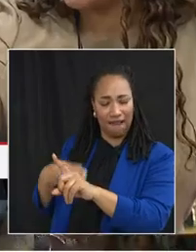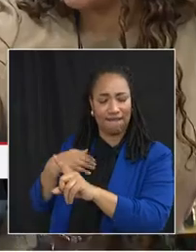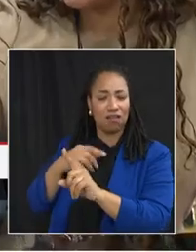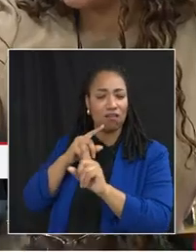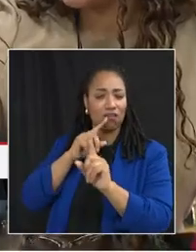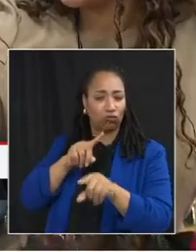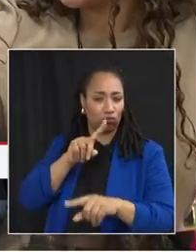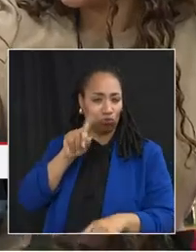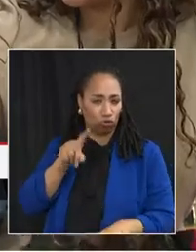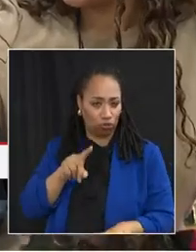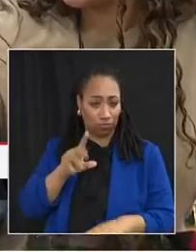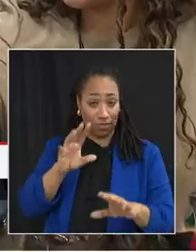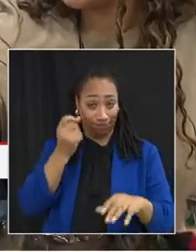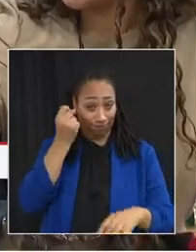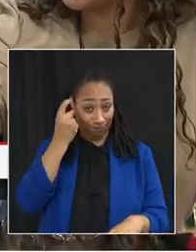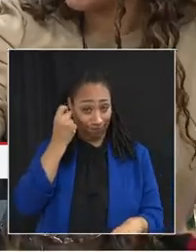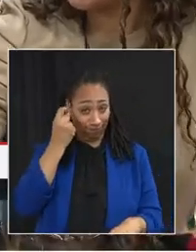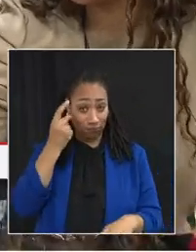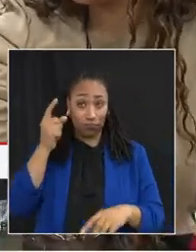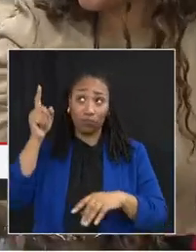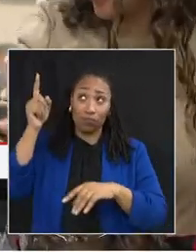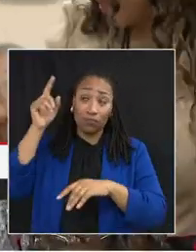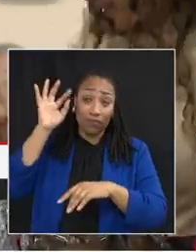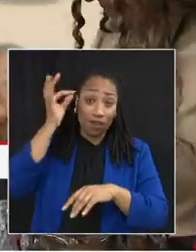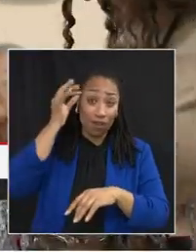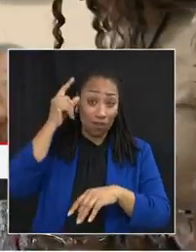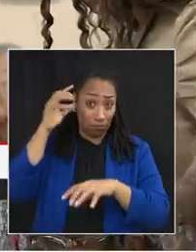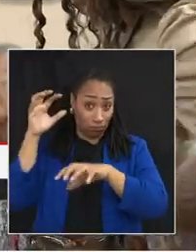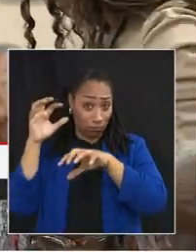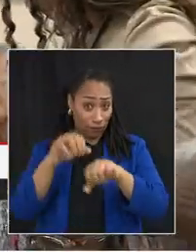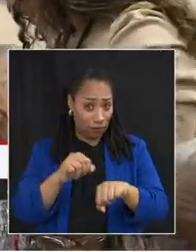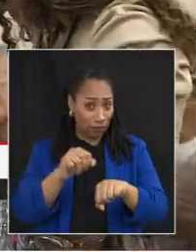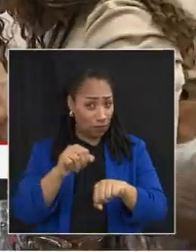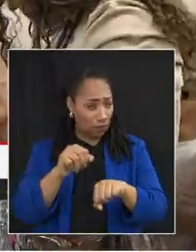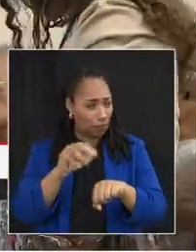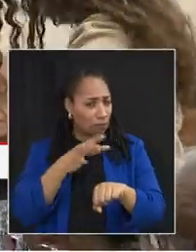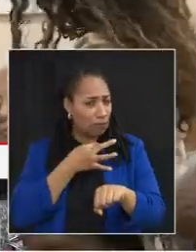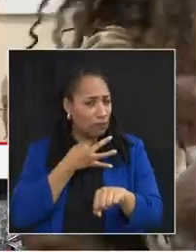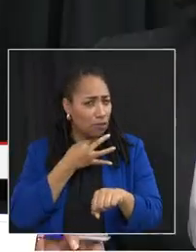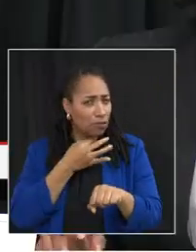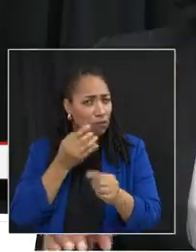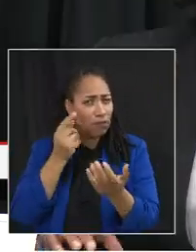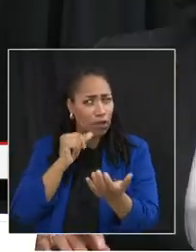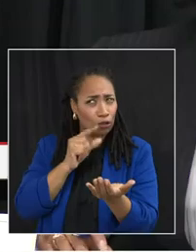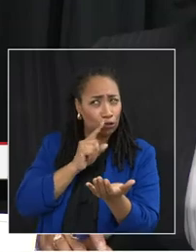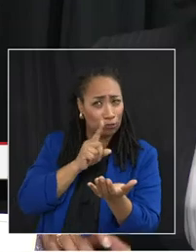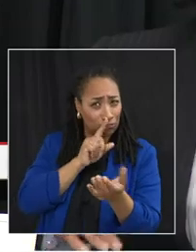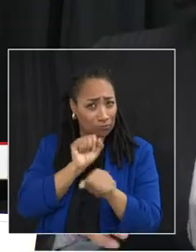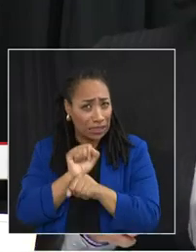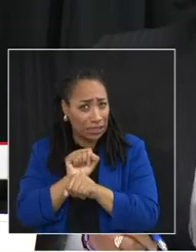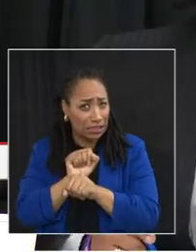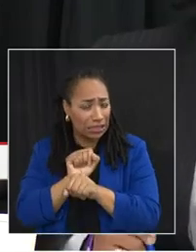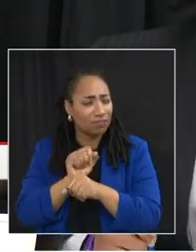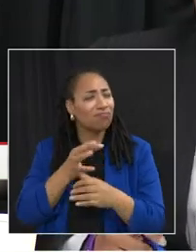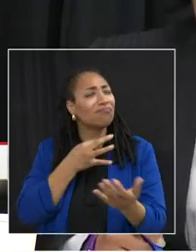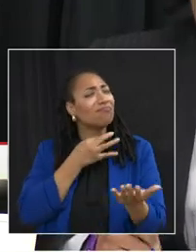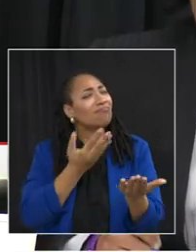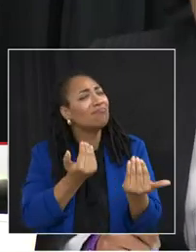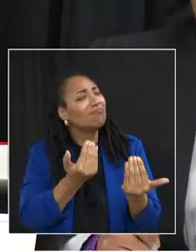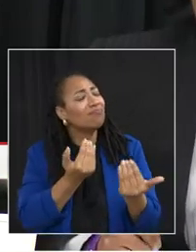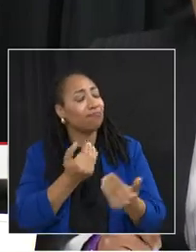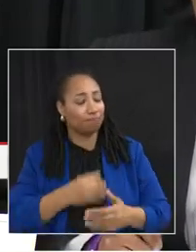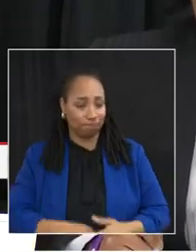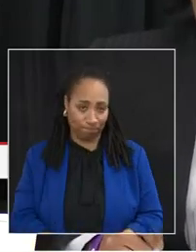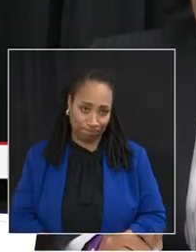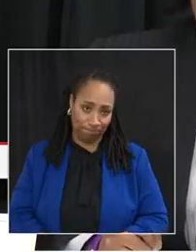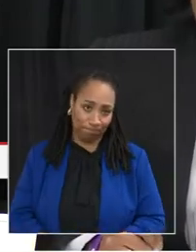got to, at least we got to acknowledge. Okay, good. Thank you for that question. So let me kind of deal with